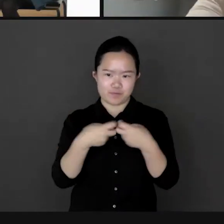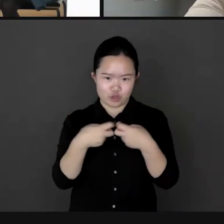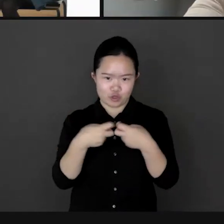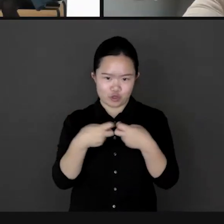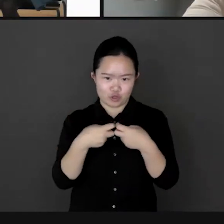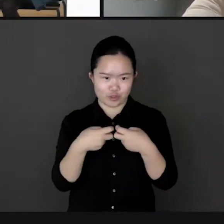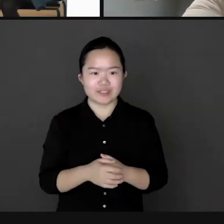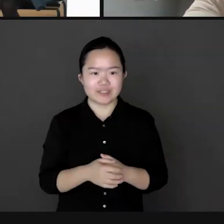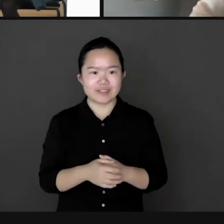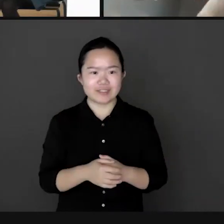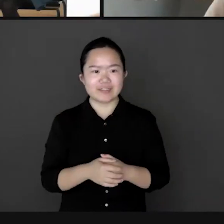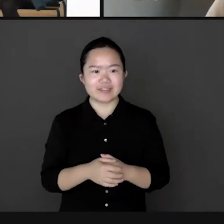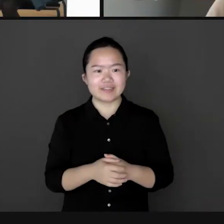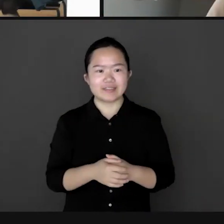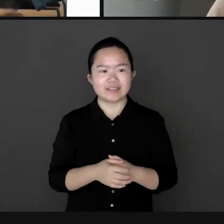the